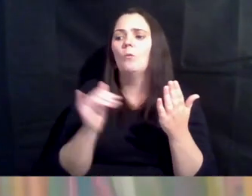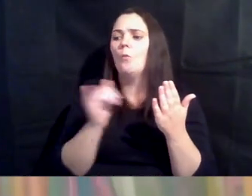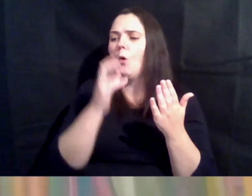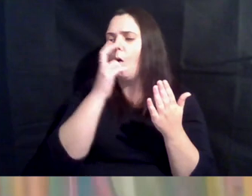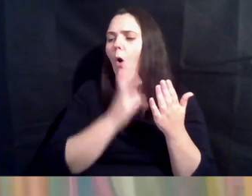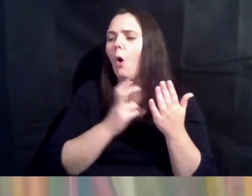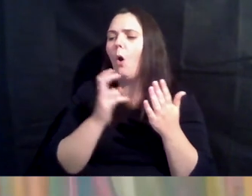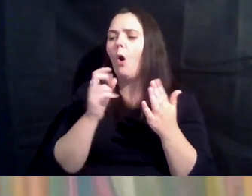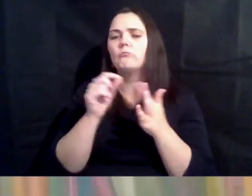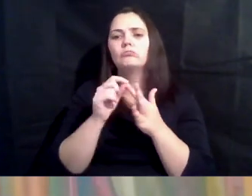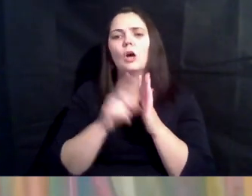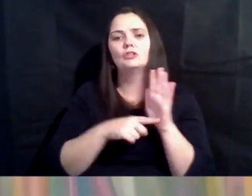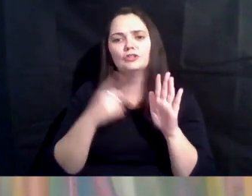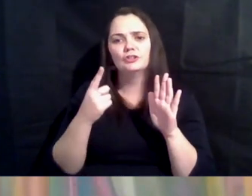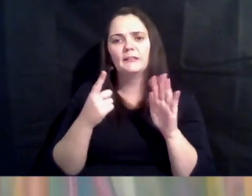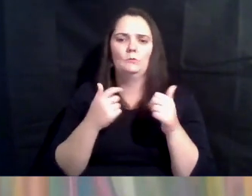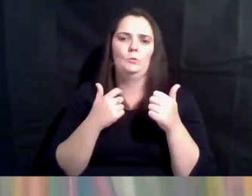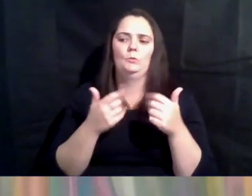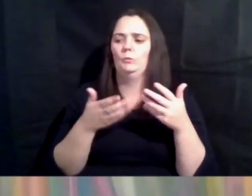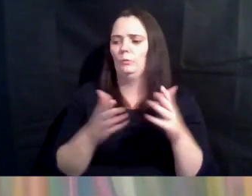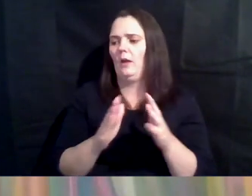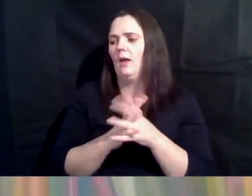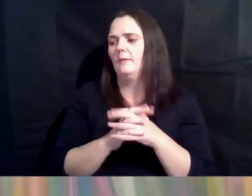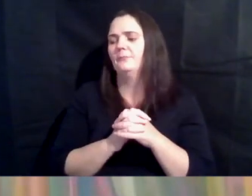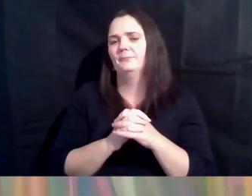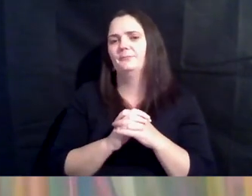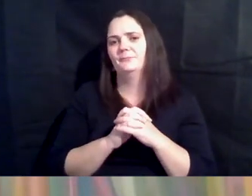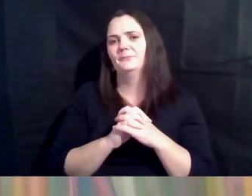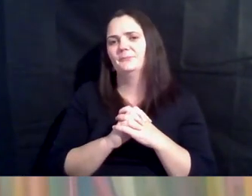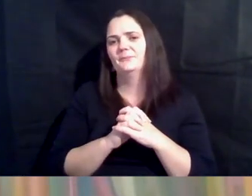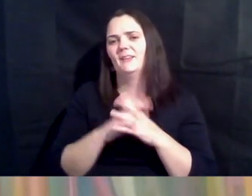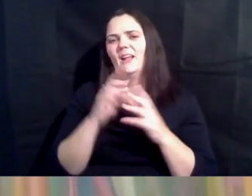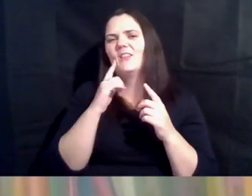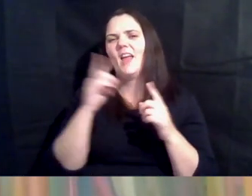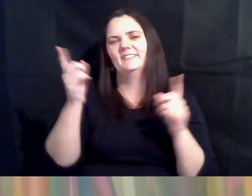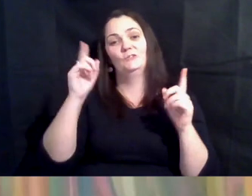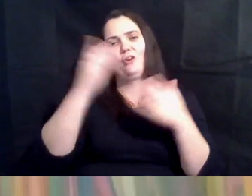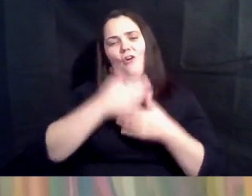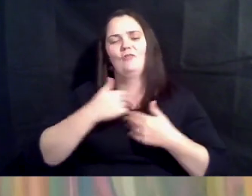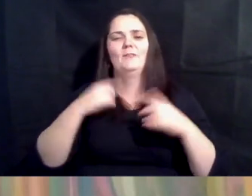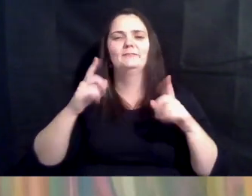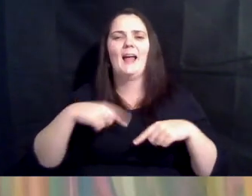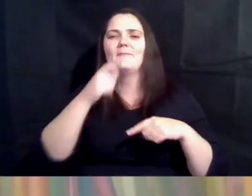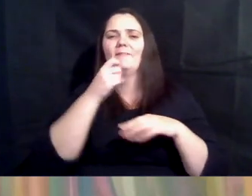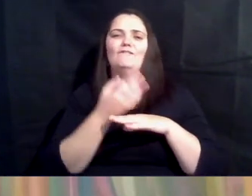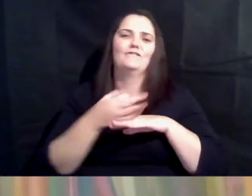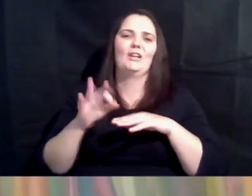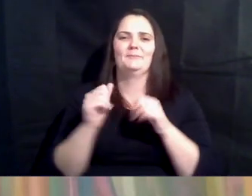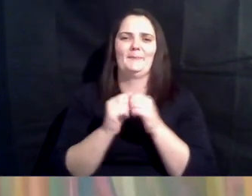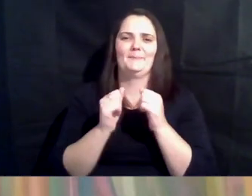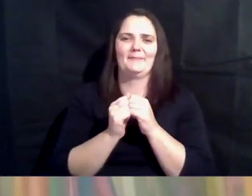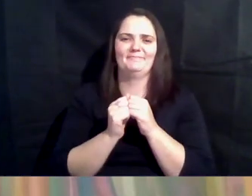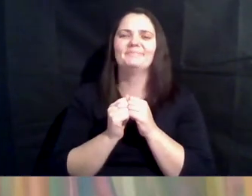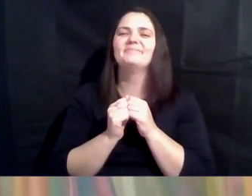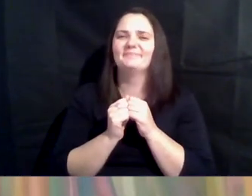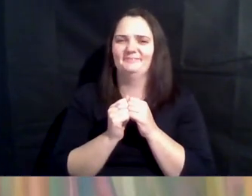art projects. It's a great way to recycle paper as well. But I thought I would start fresh here just for a little blank canvas. And